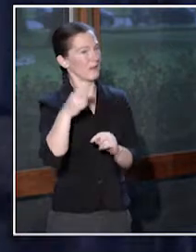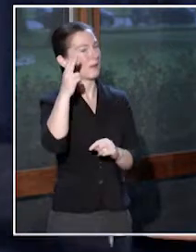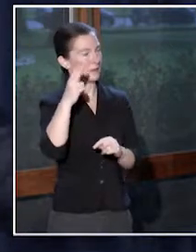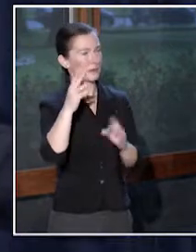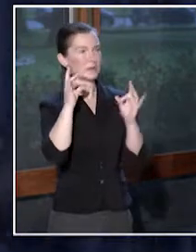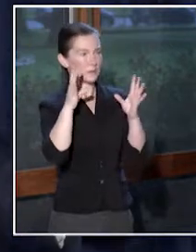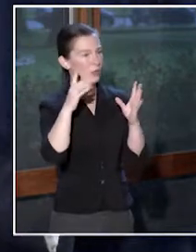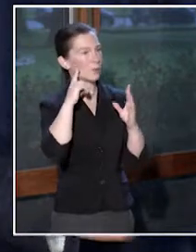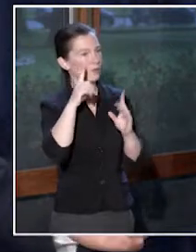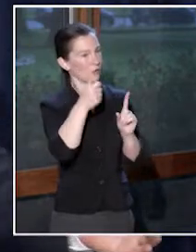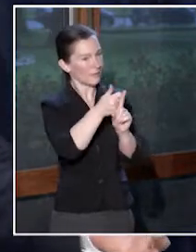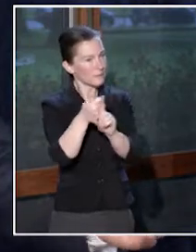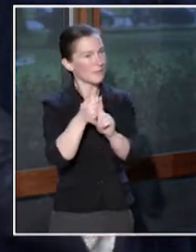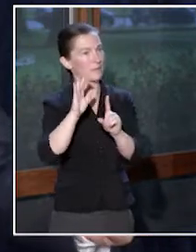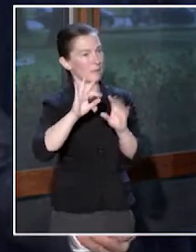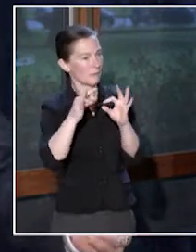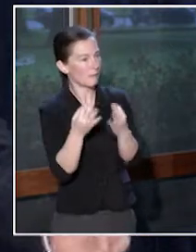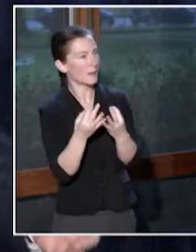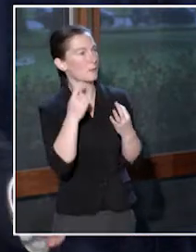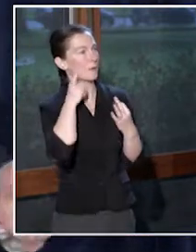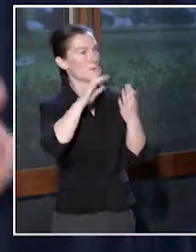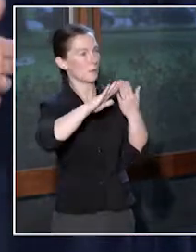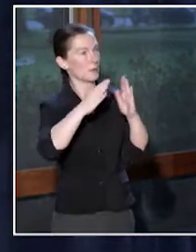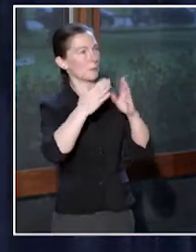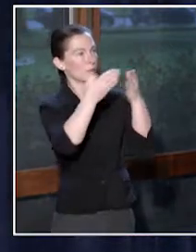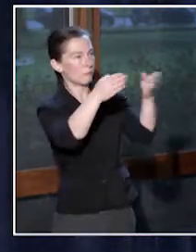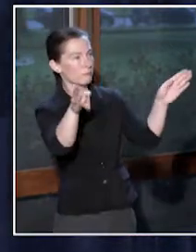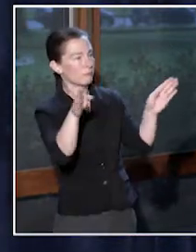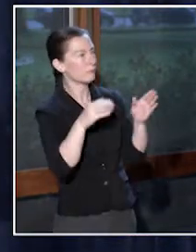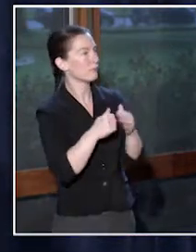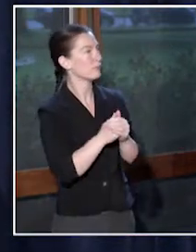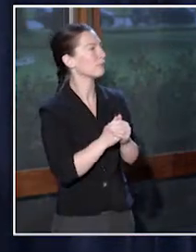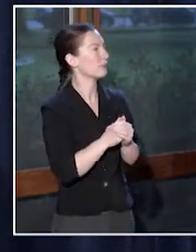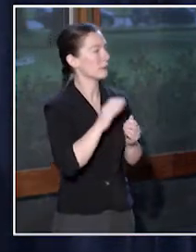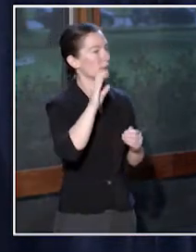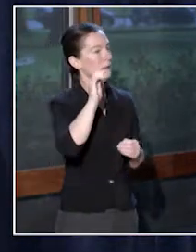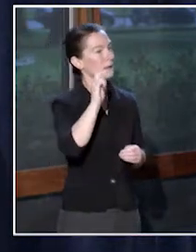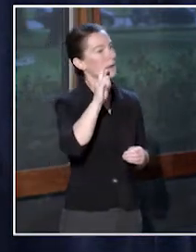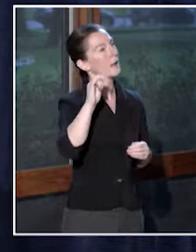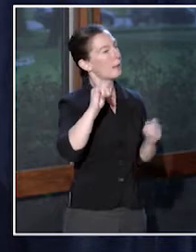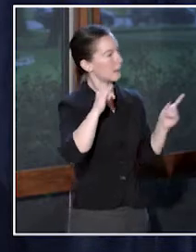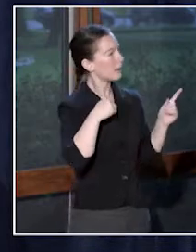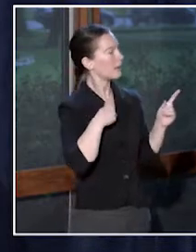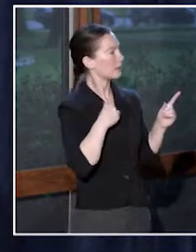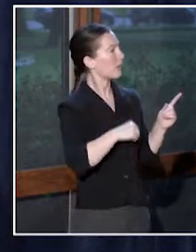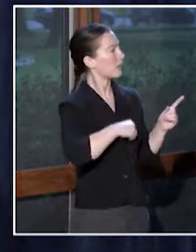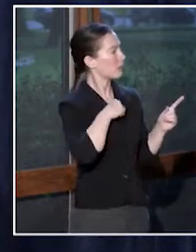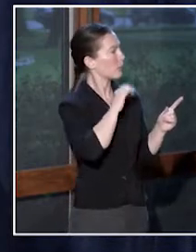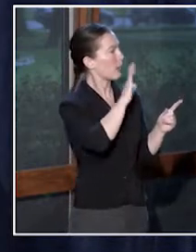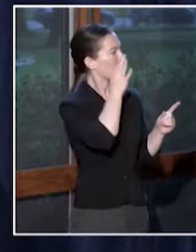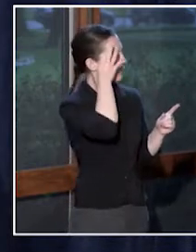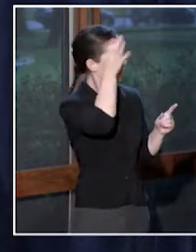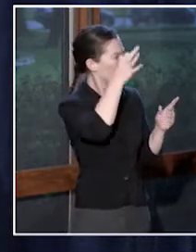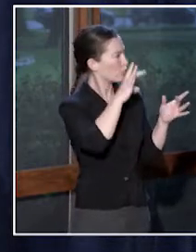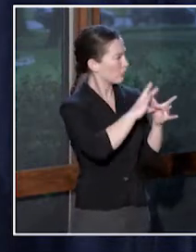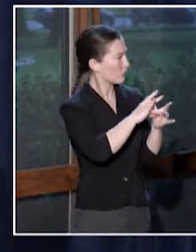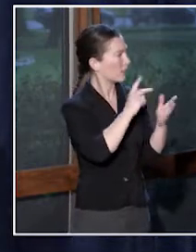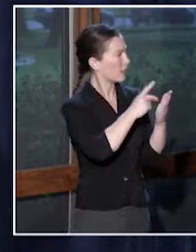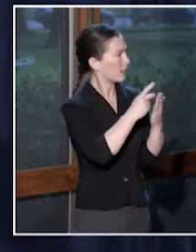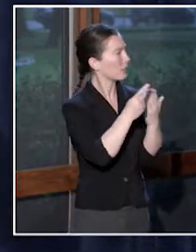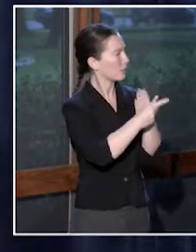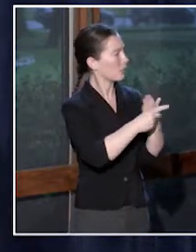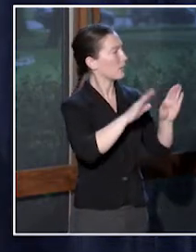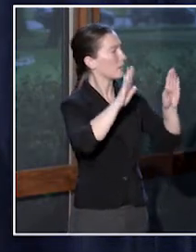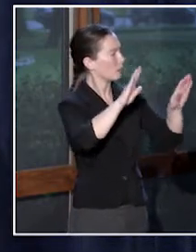And it's terrible for the community at large. And Kelly, I am so proud of your Future Connect program and the great work you do.